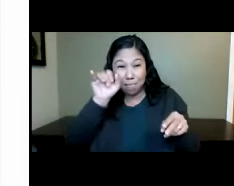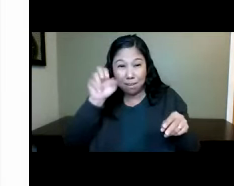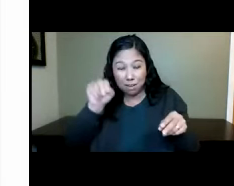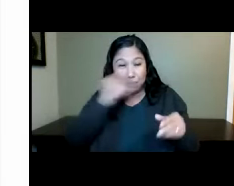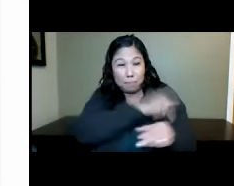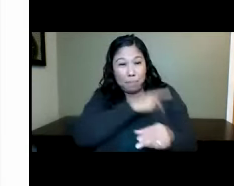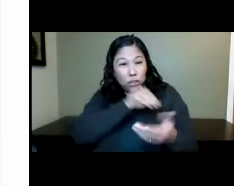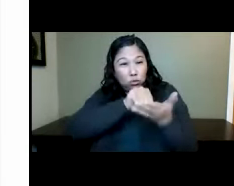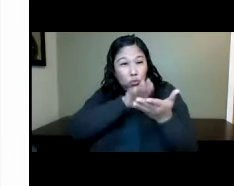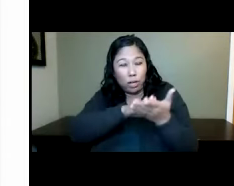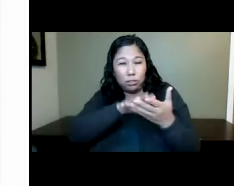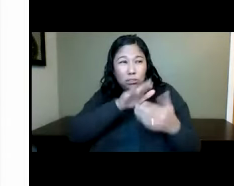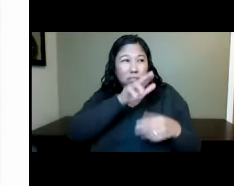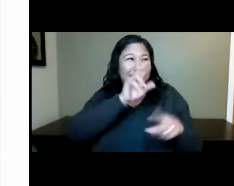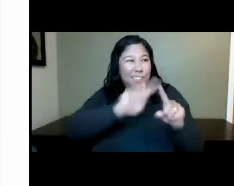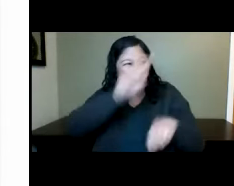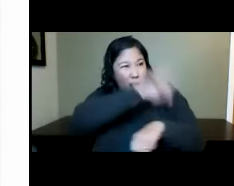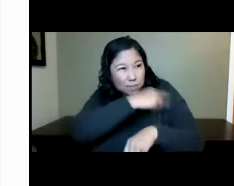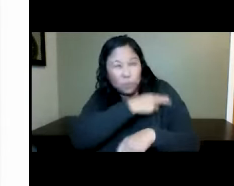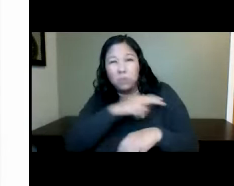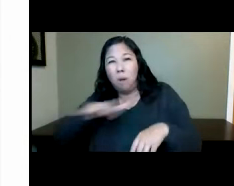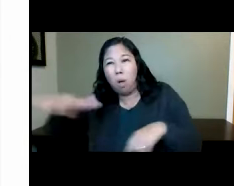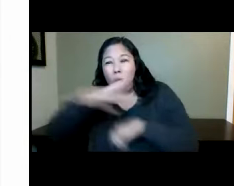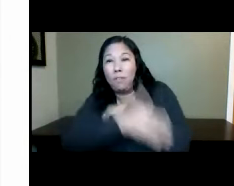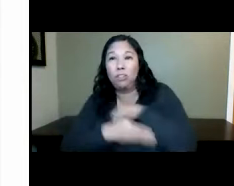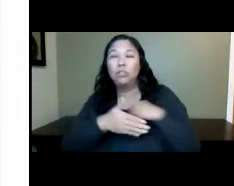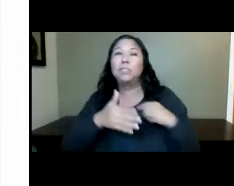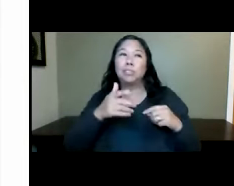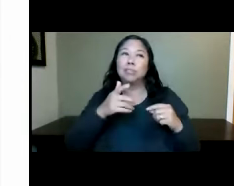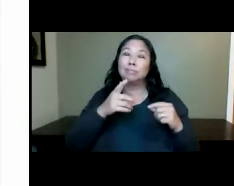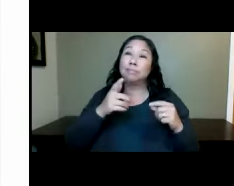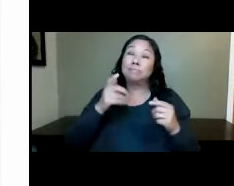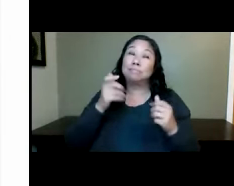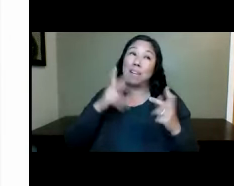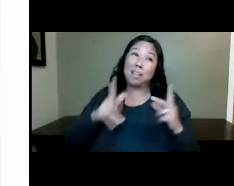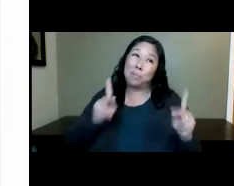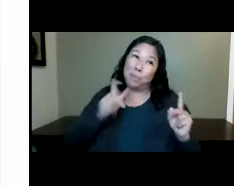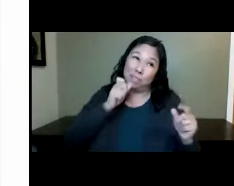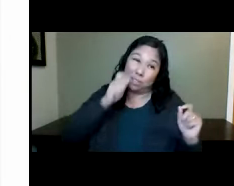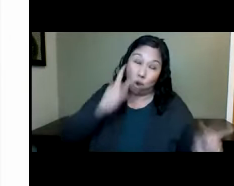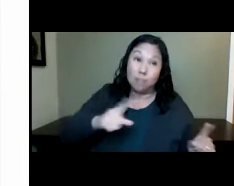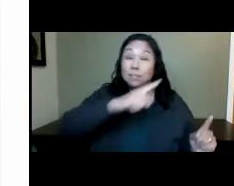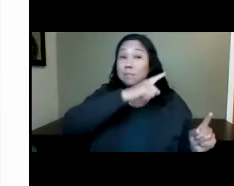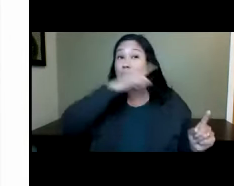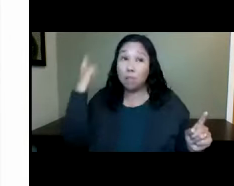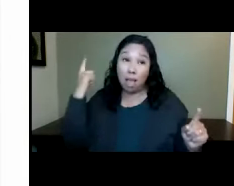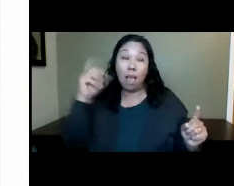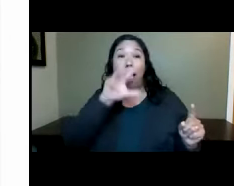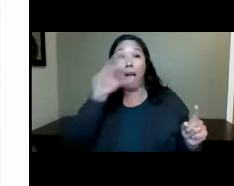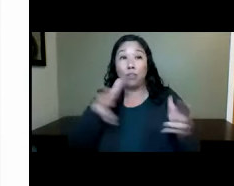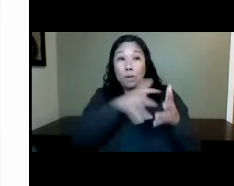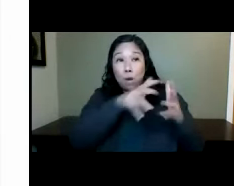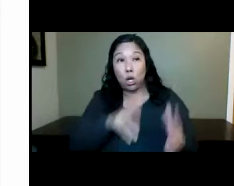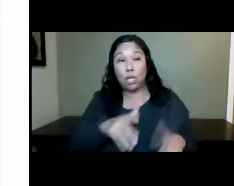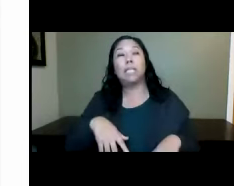the country, and they found that, no surprise to many, Black African Americans,